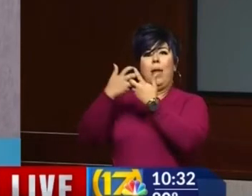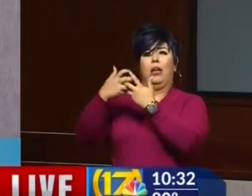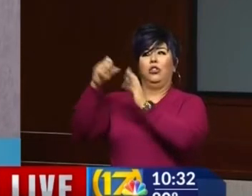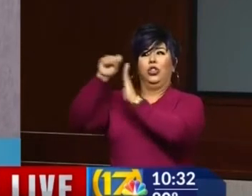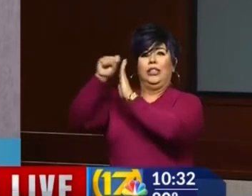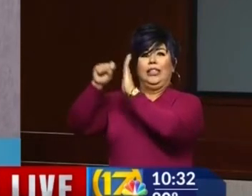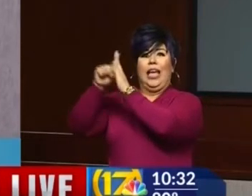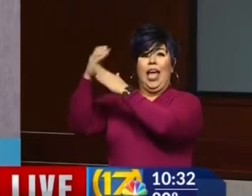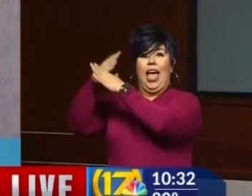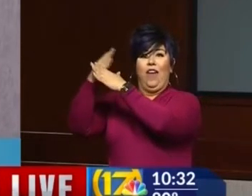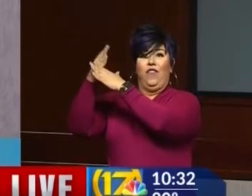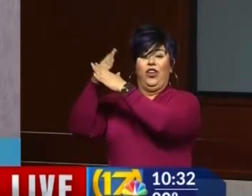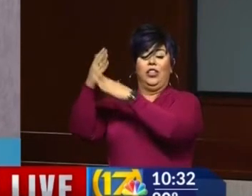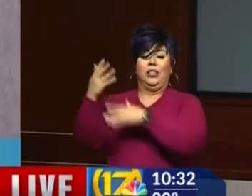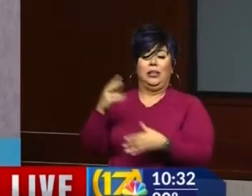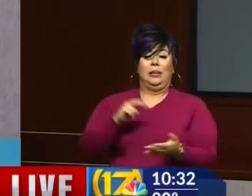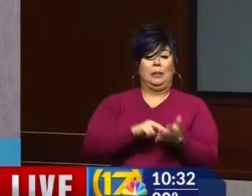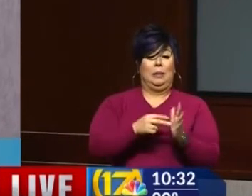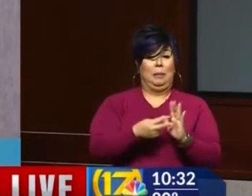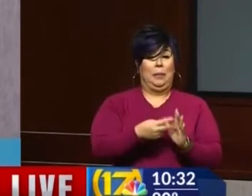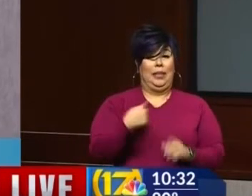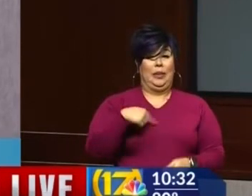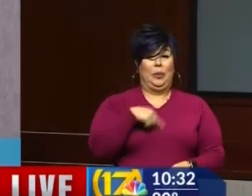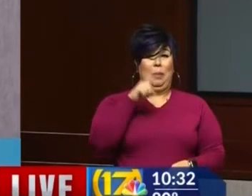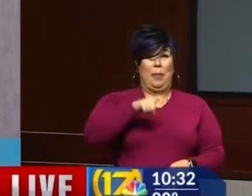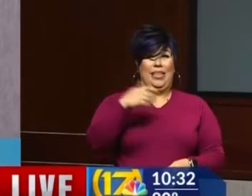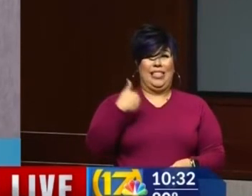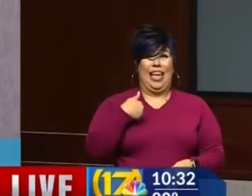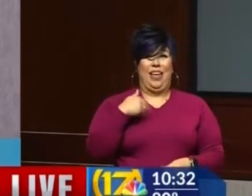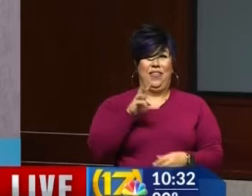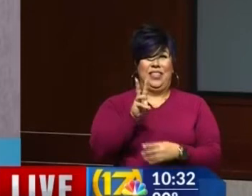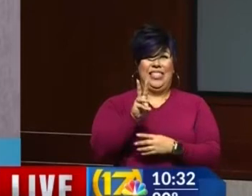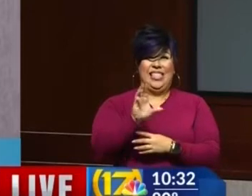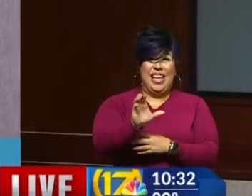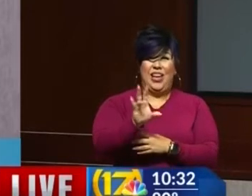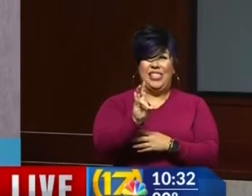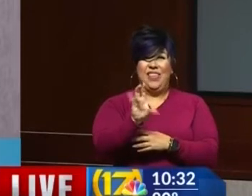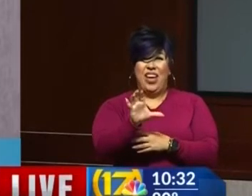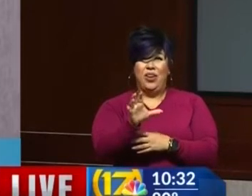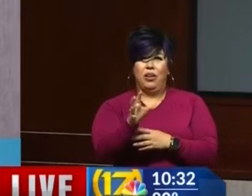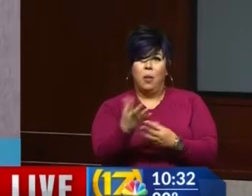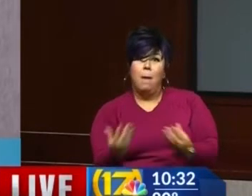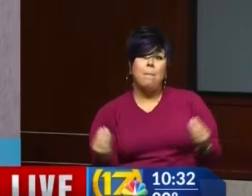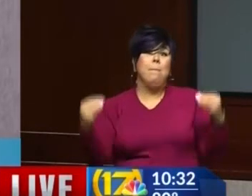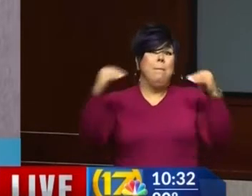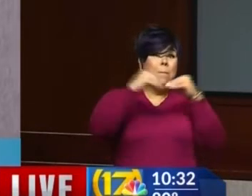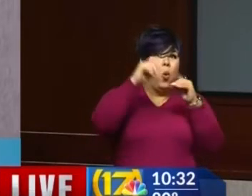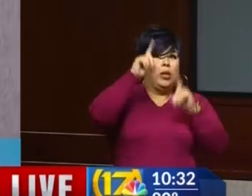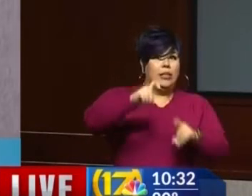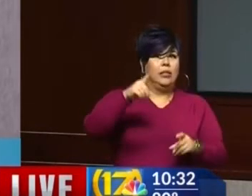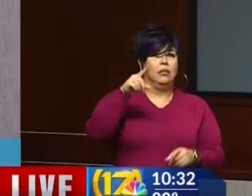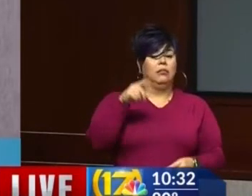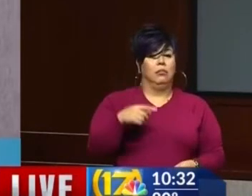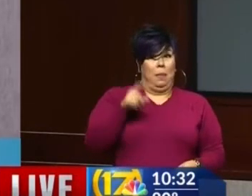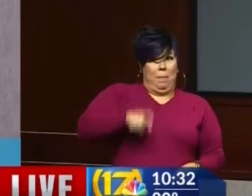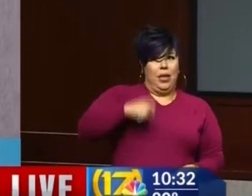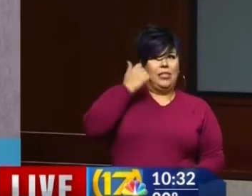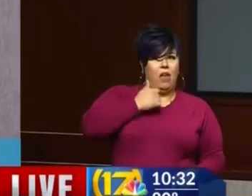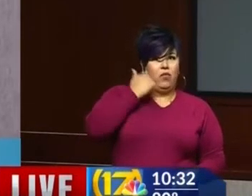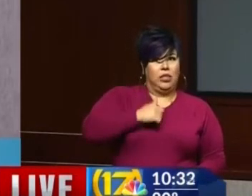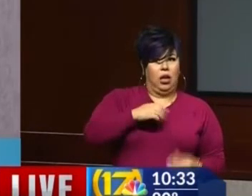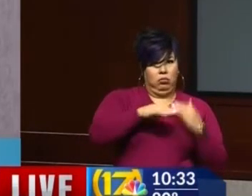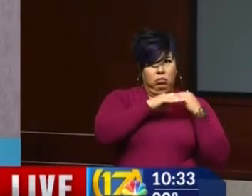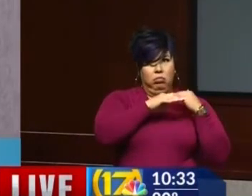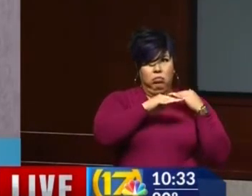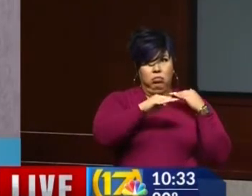about 600 to 700 additional tests that need to be done every day in a sustained way going forward.